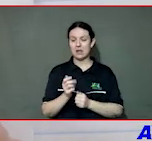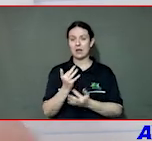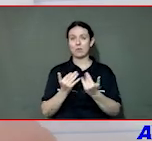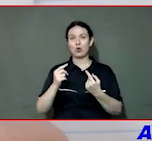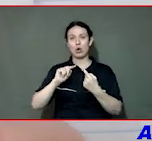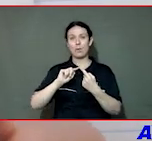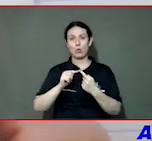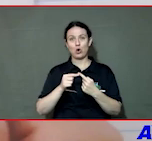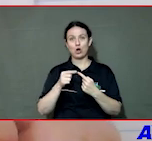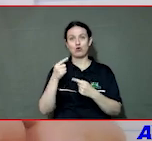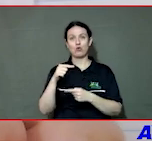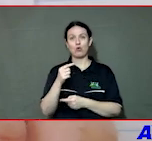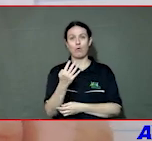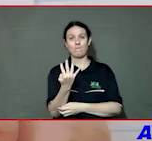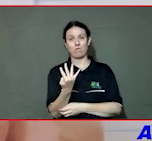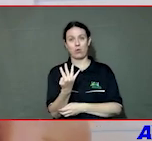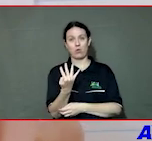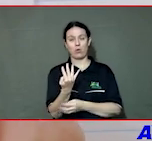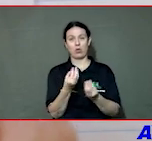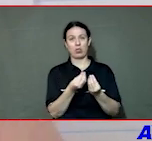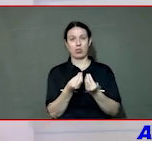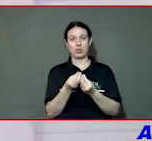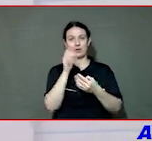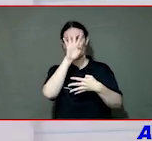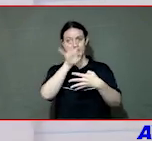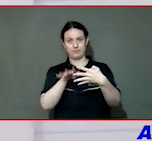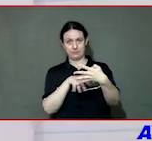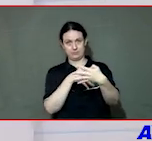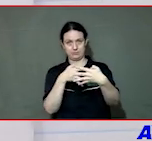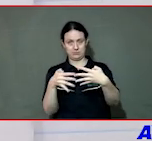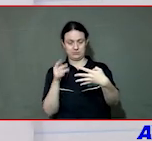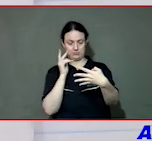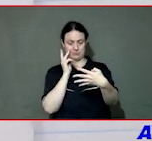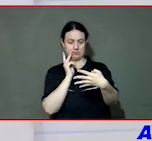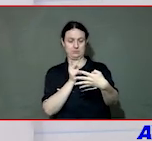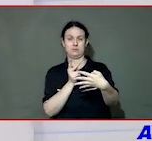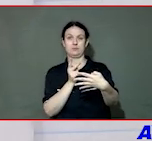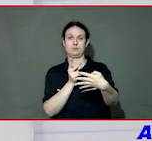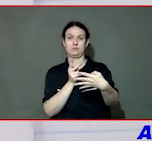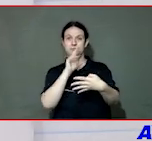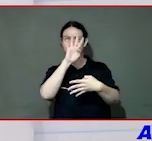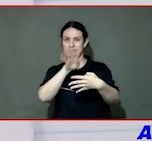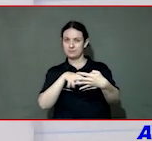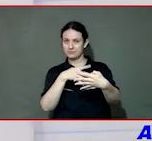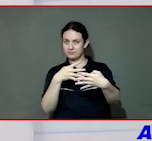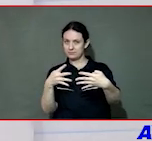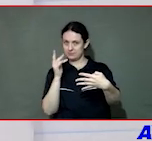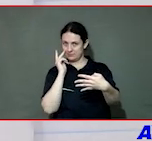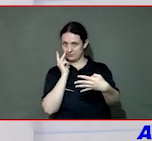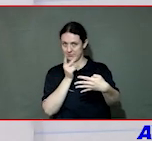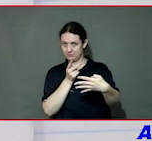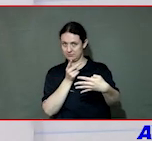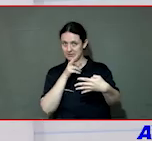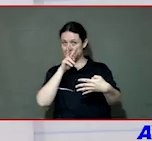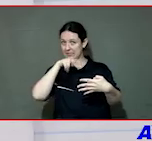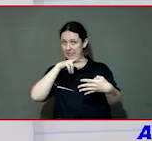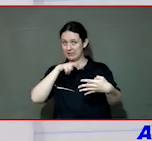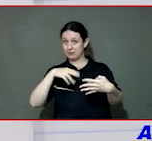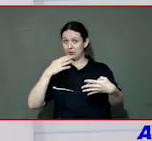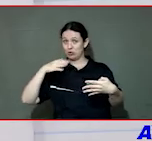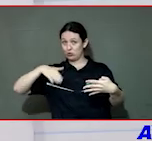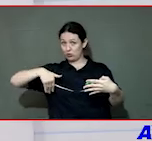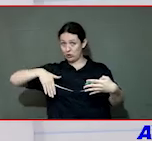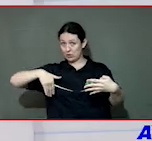4 organic compounds are shown in the table below. Okay, if you look at your table, before I read